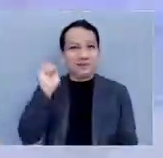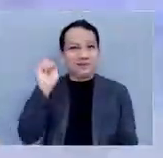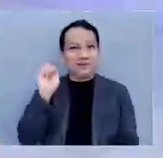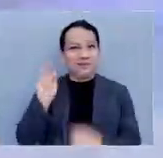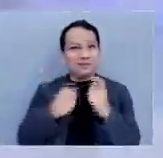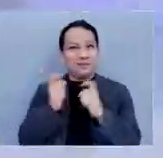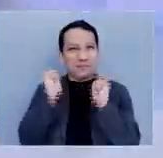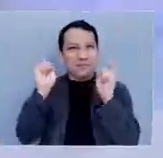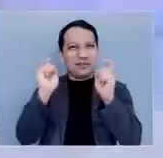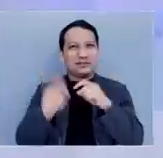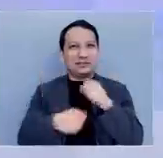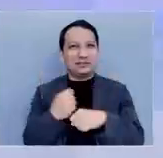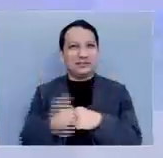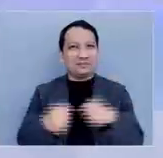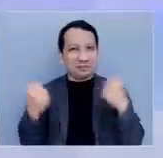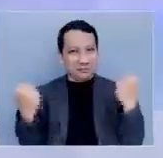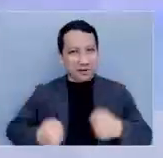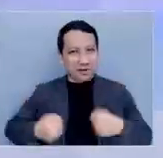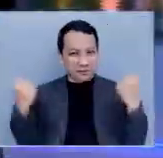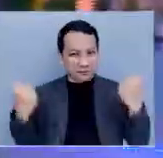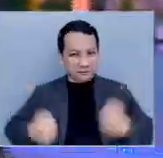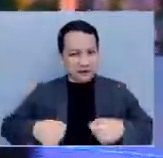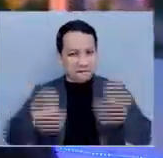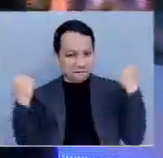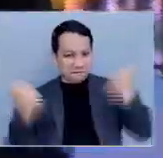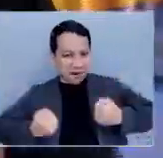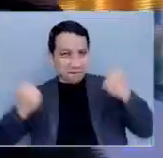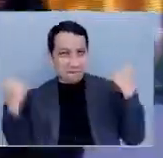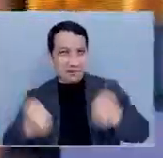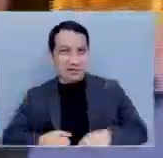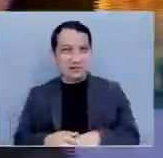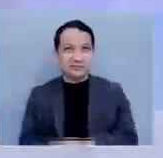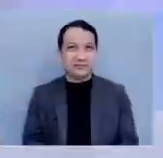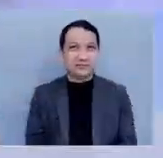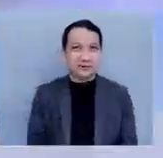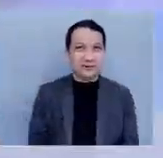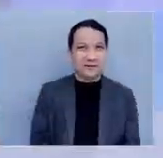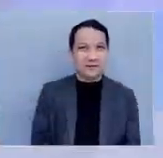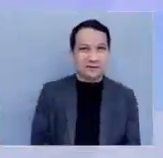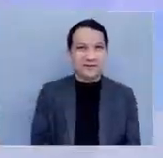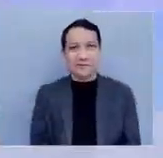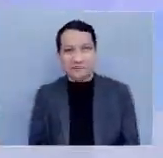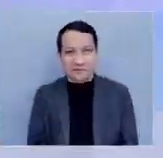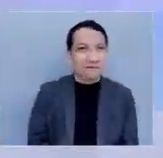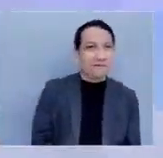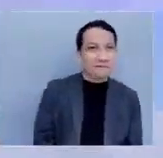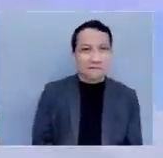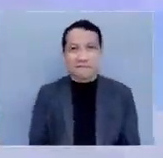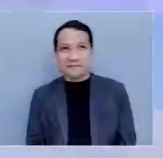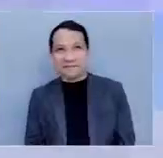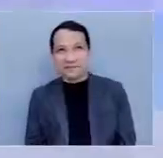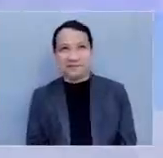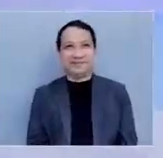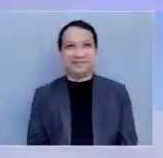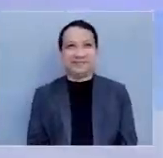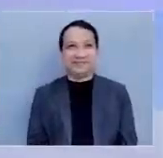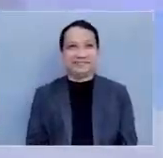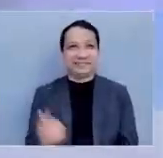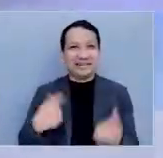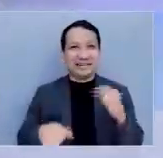Boom. And slap. Hey. And slap. One more. Go. Hey. Yee. Let's go. Let's go.